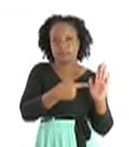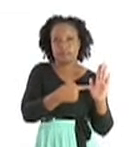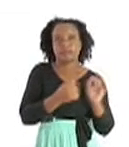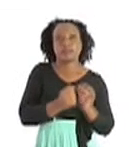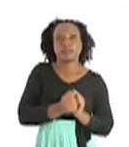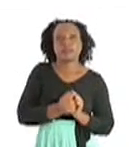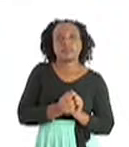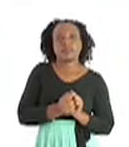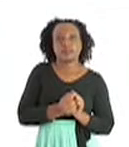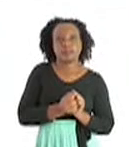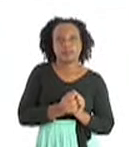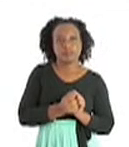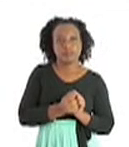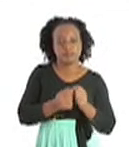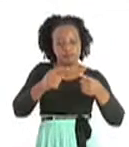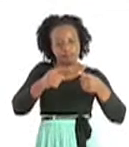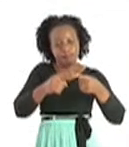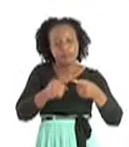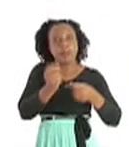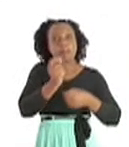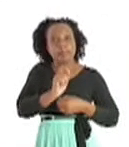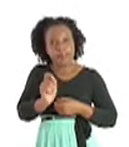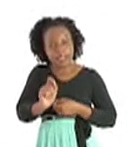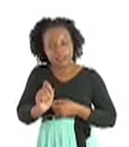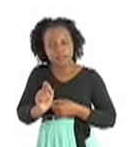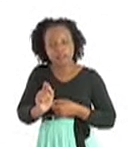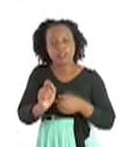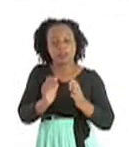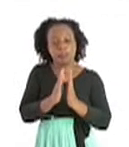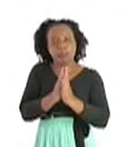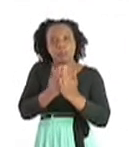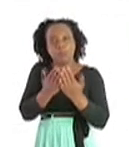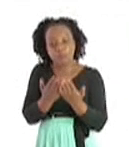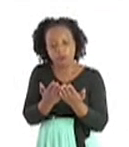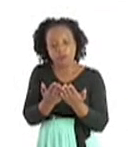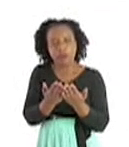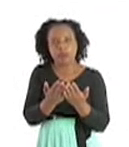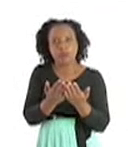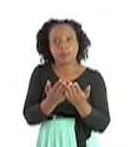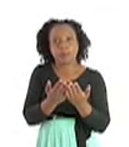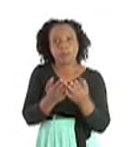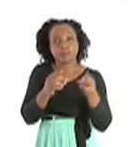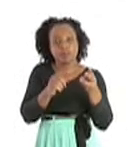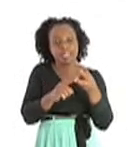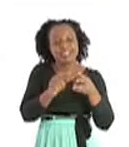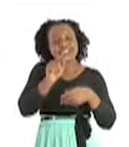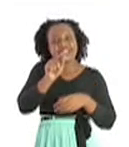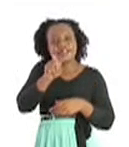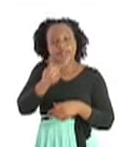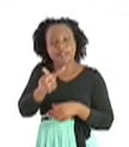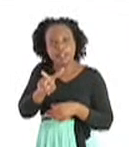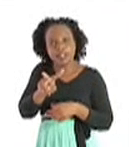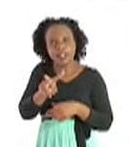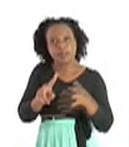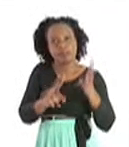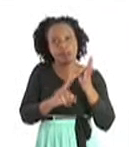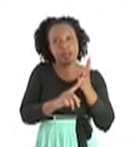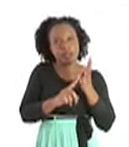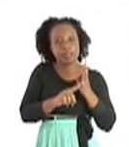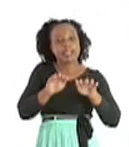to mention a pen, a book, a TV,